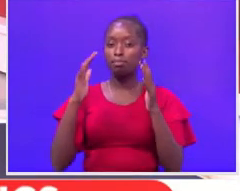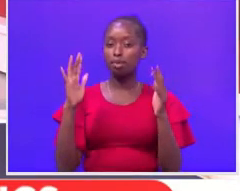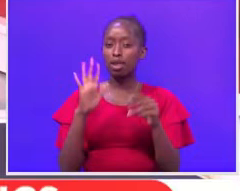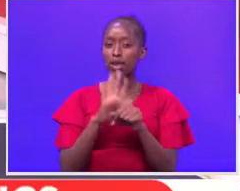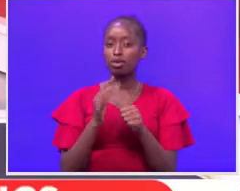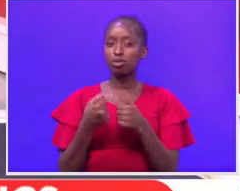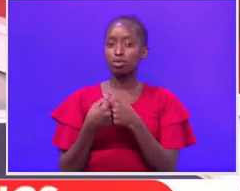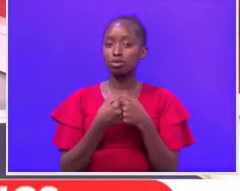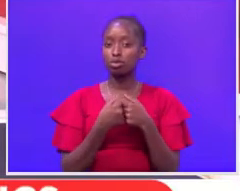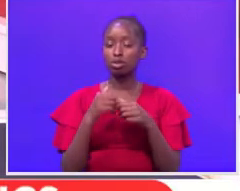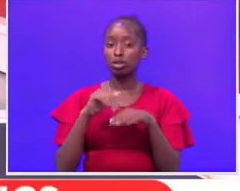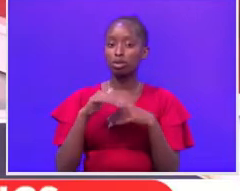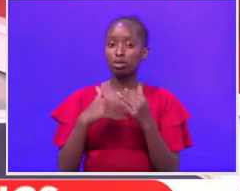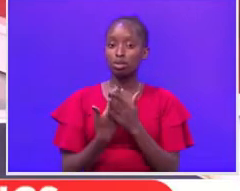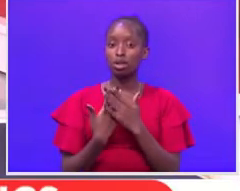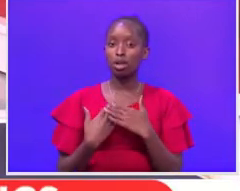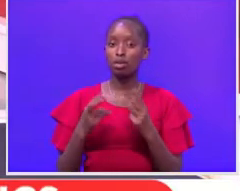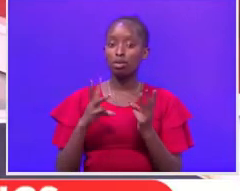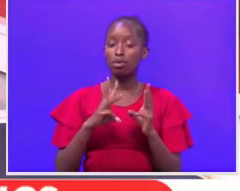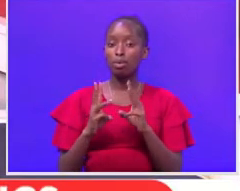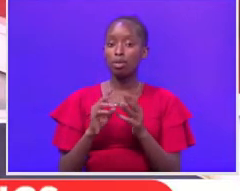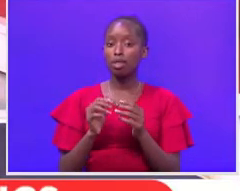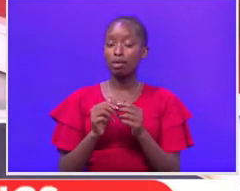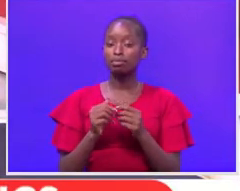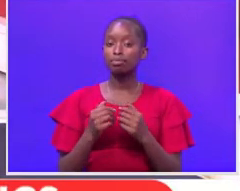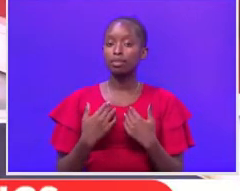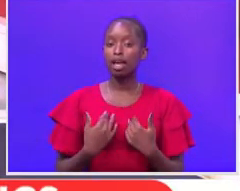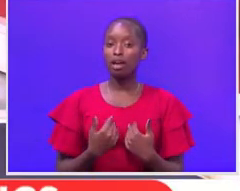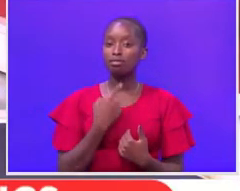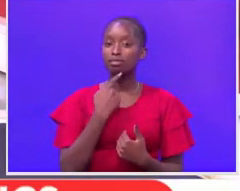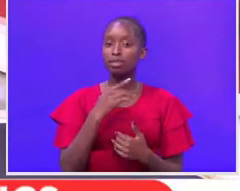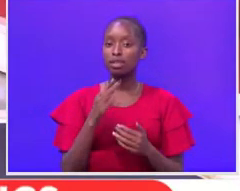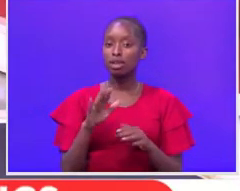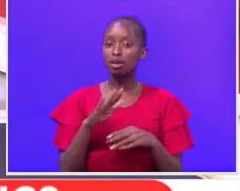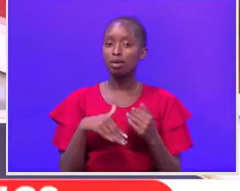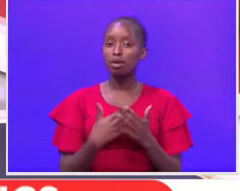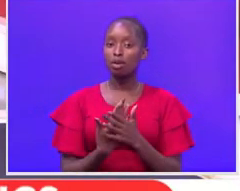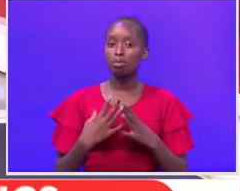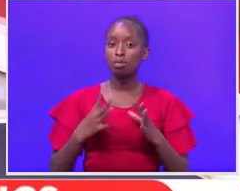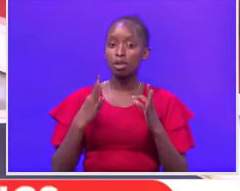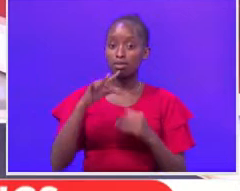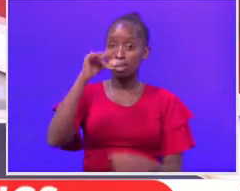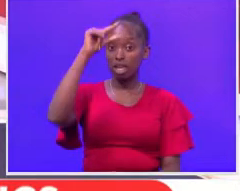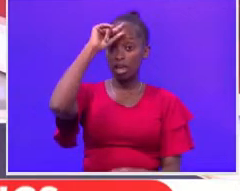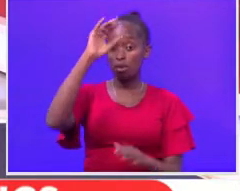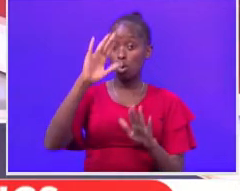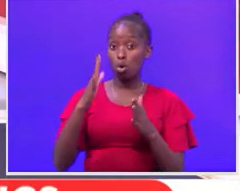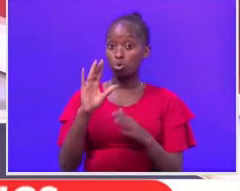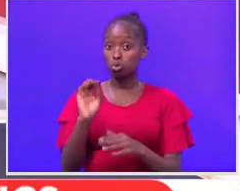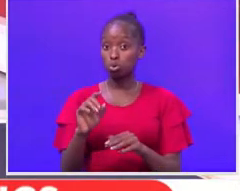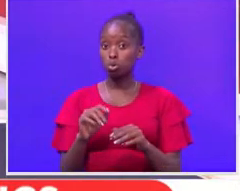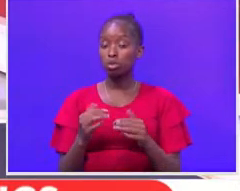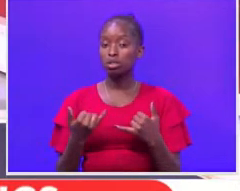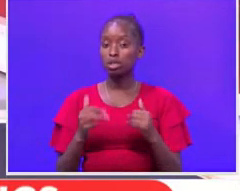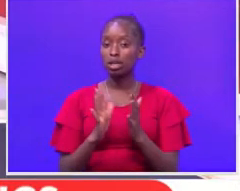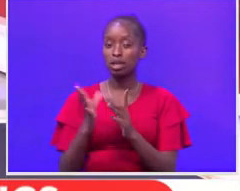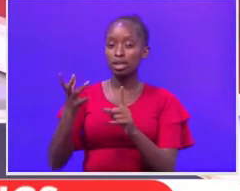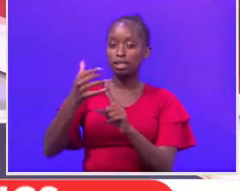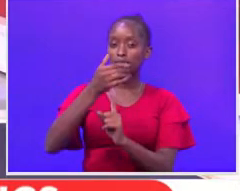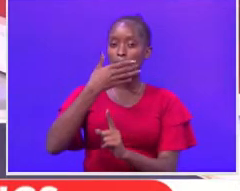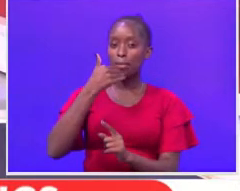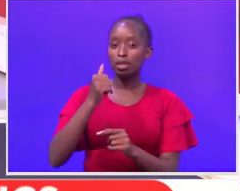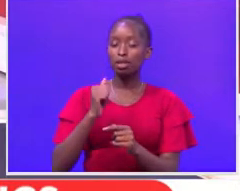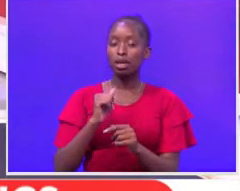in the economic climate, as he urged everyone, whether in the government or not, to unite so as to achieve the best results for the